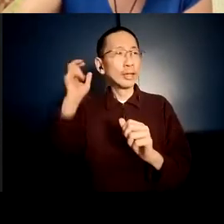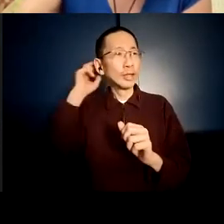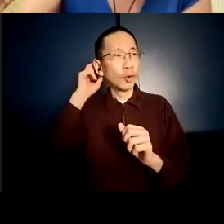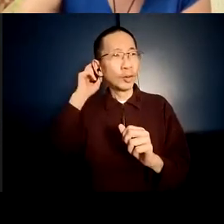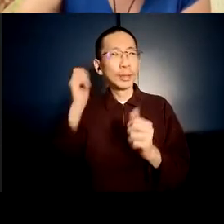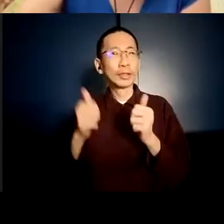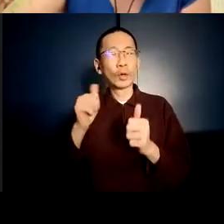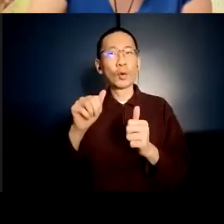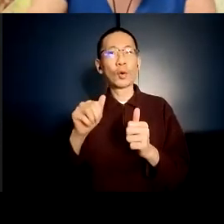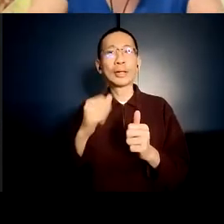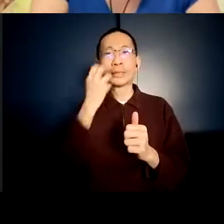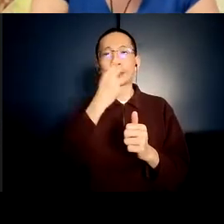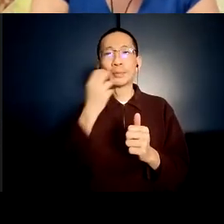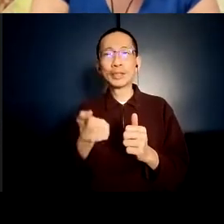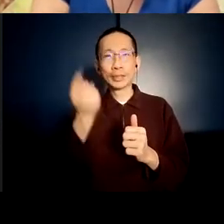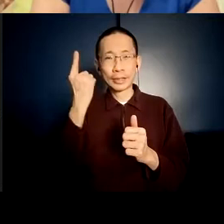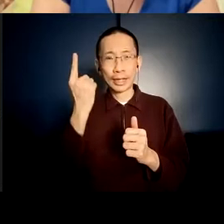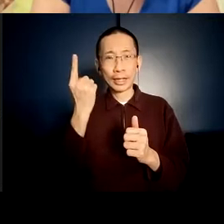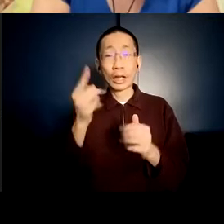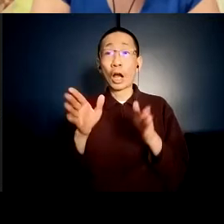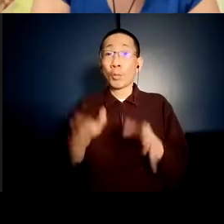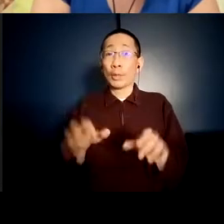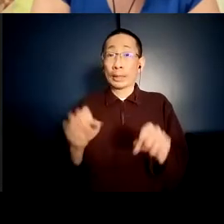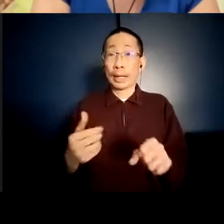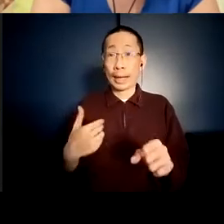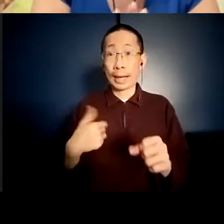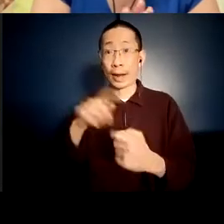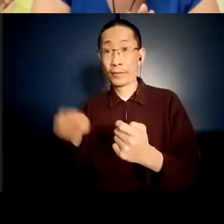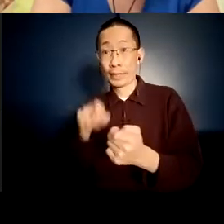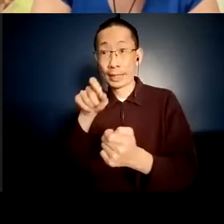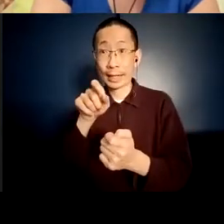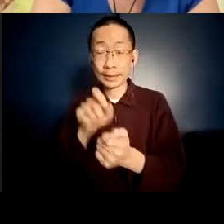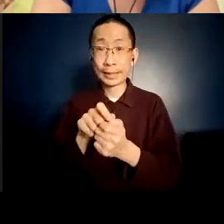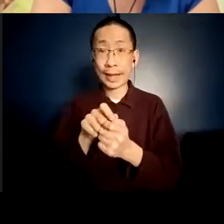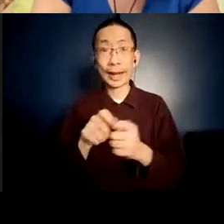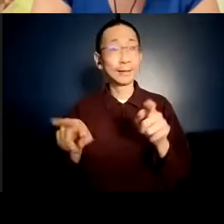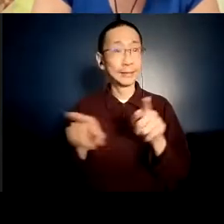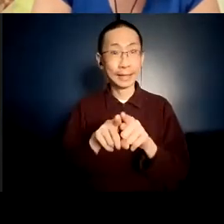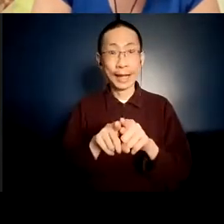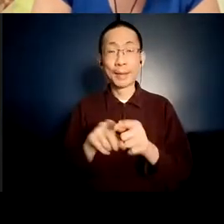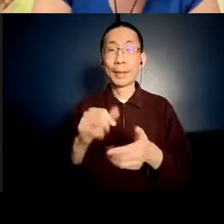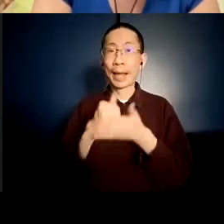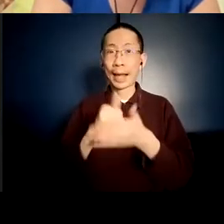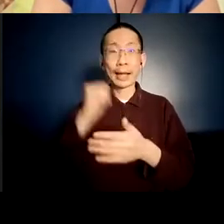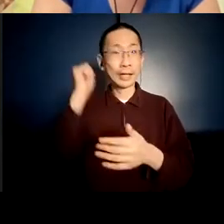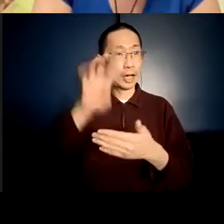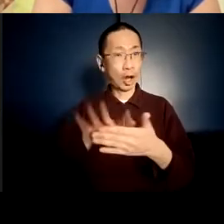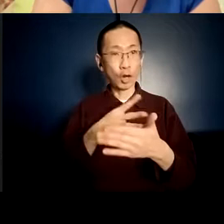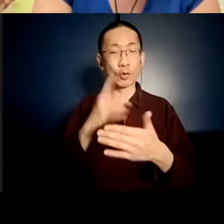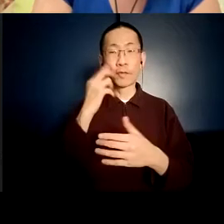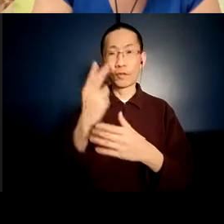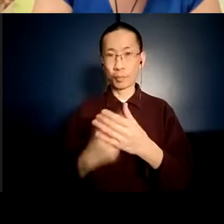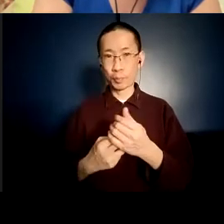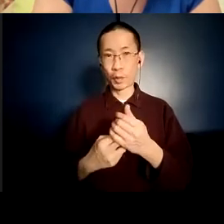speech understanding. A person can have the exact same aided audiogram for both of